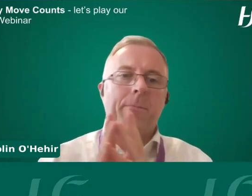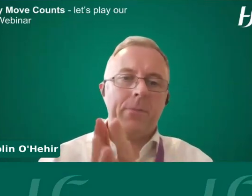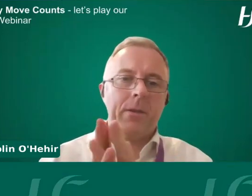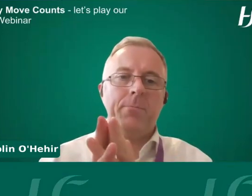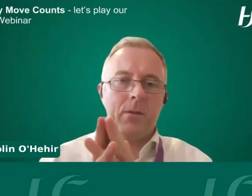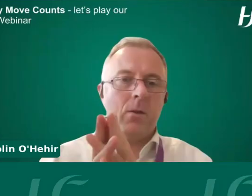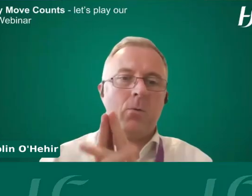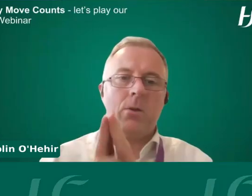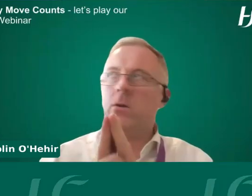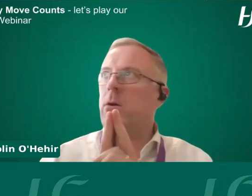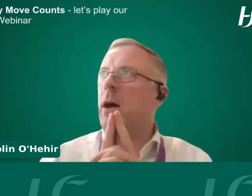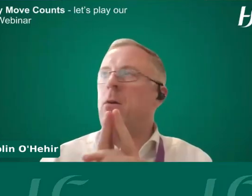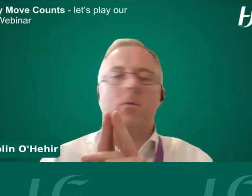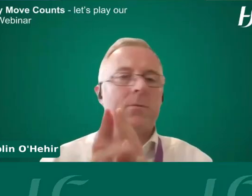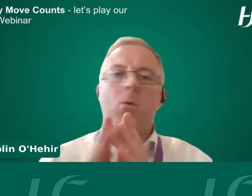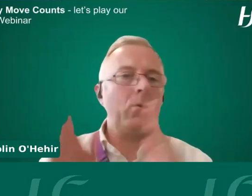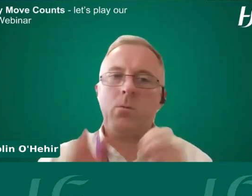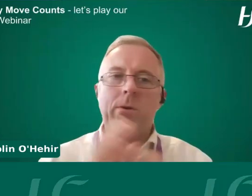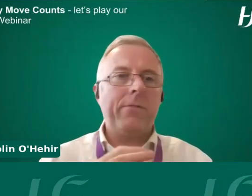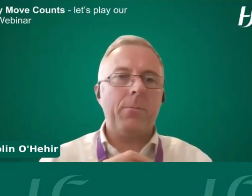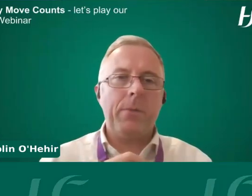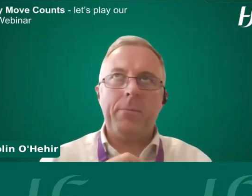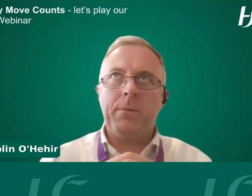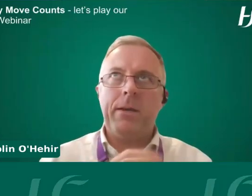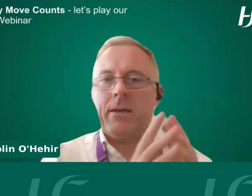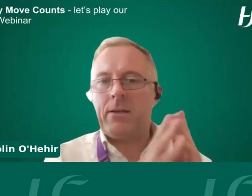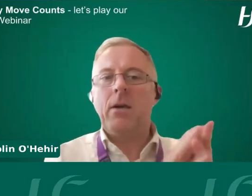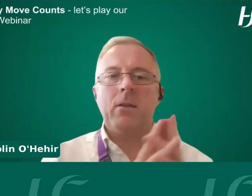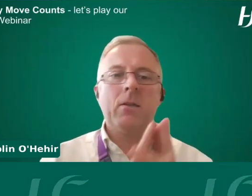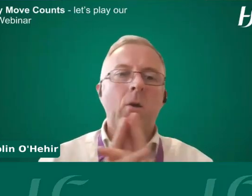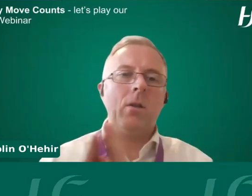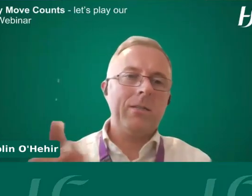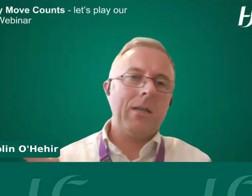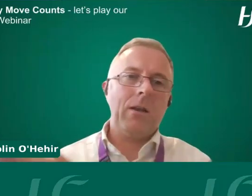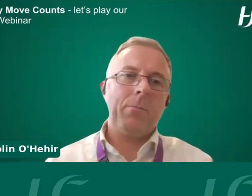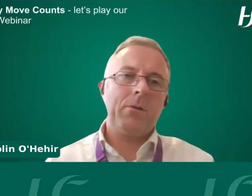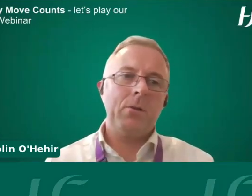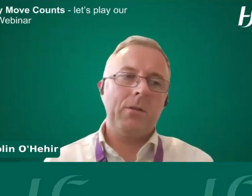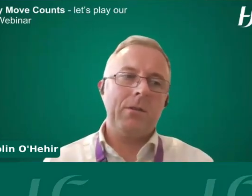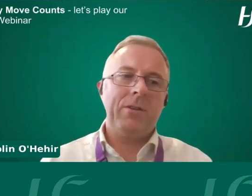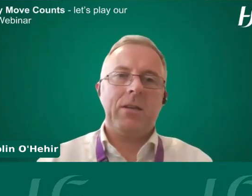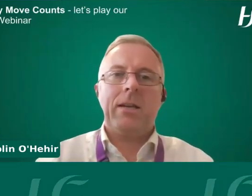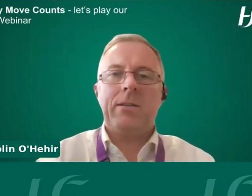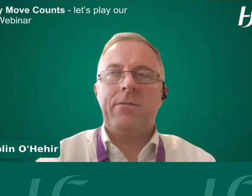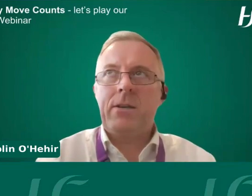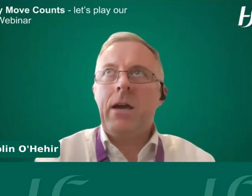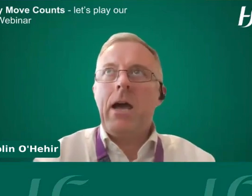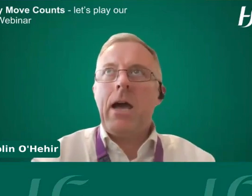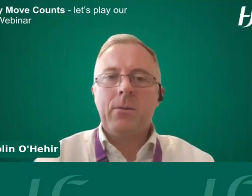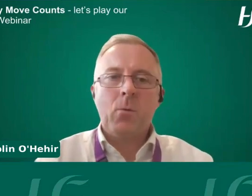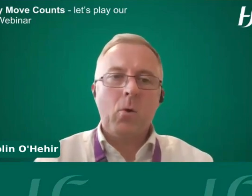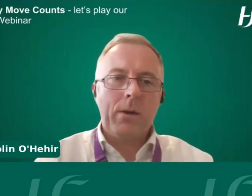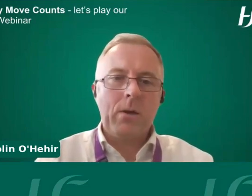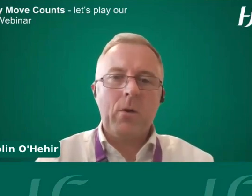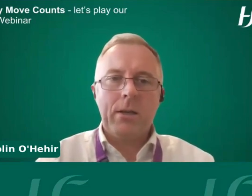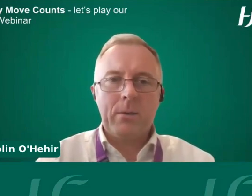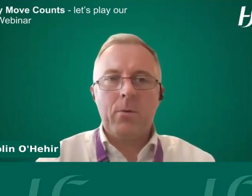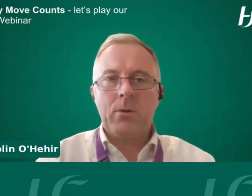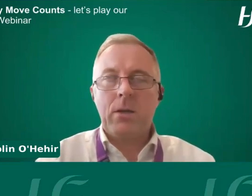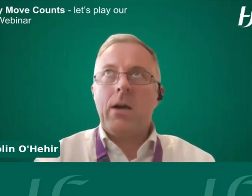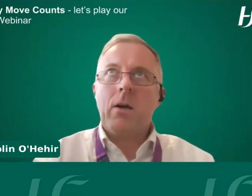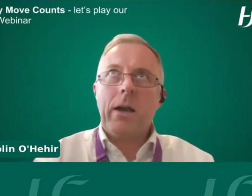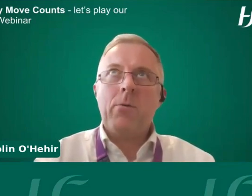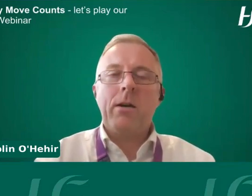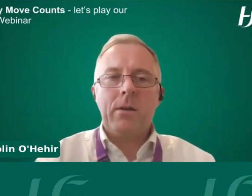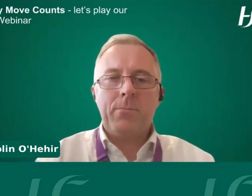not just the, you know, your hour of sport or whatever it might be, that there's all these little opportunities of physical activity. And the more we can all,